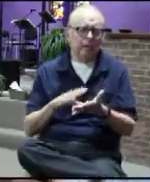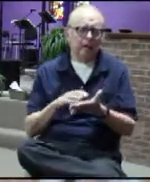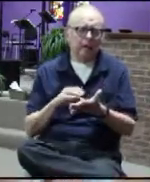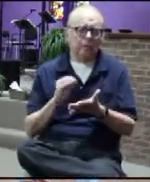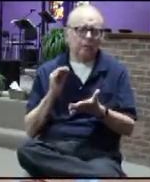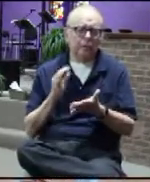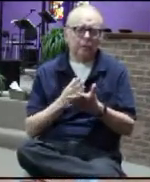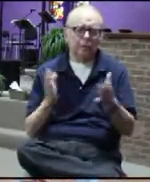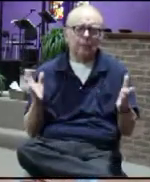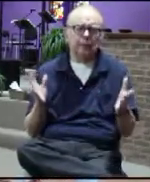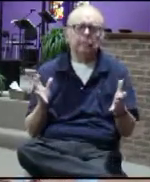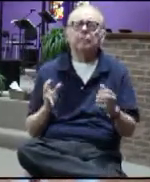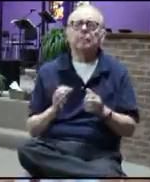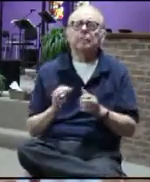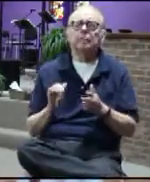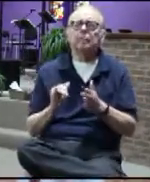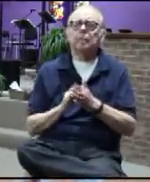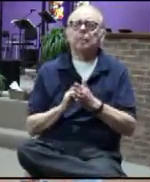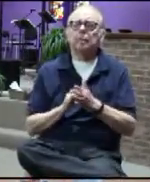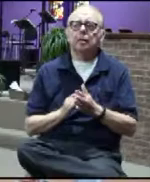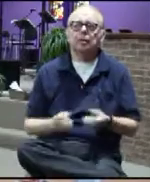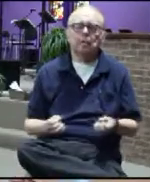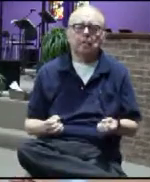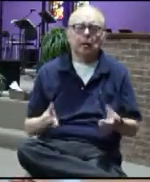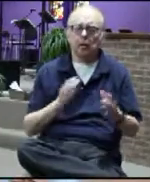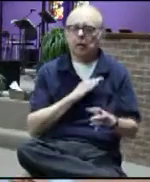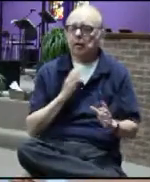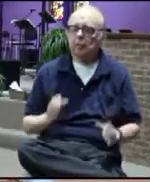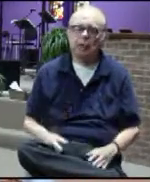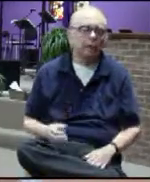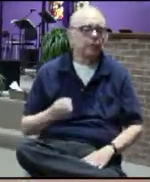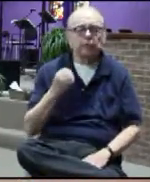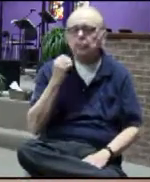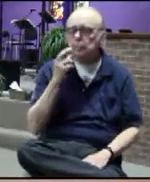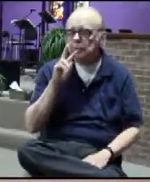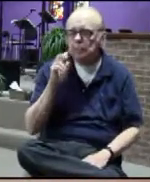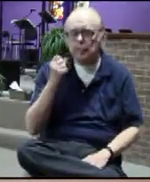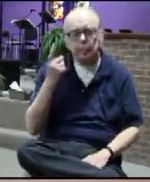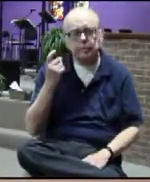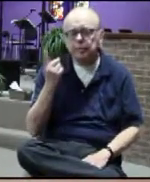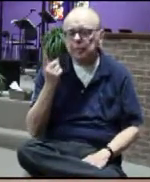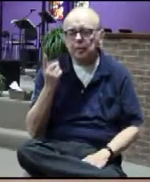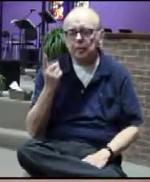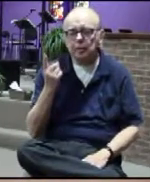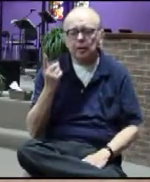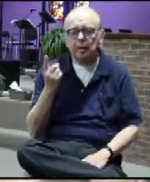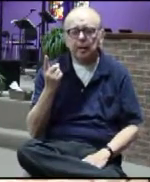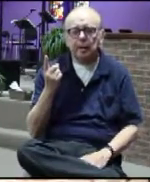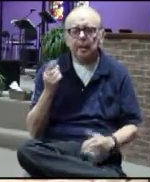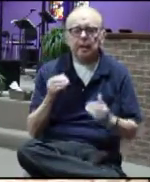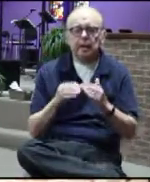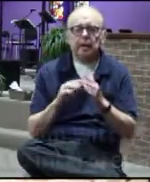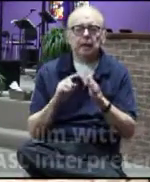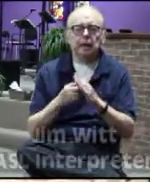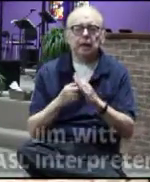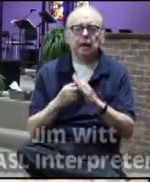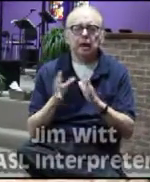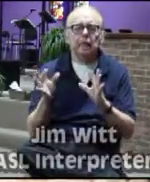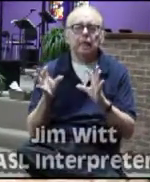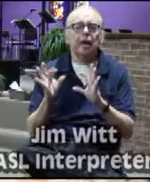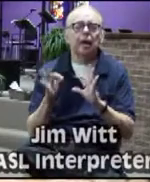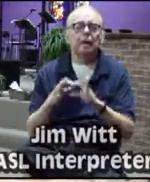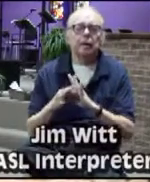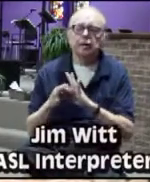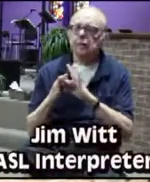much is that many Christians do not understand even the beginning of the relationship